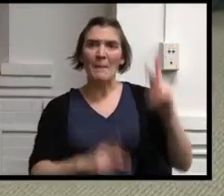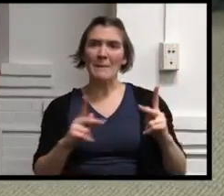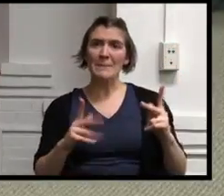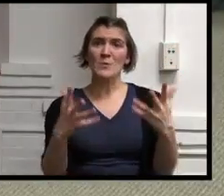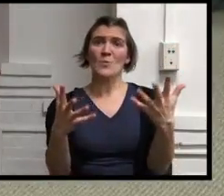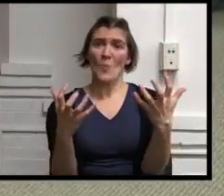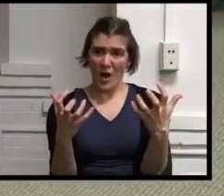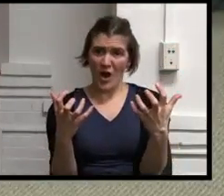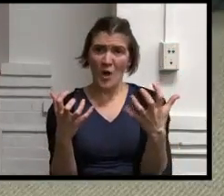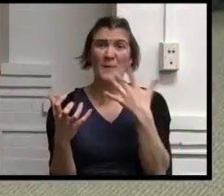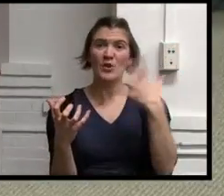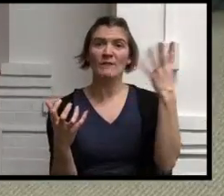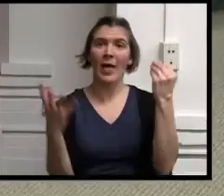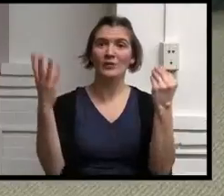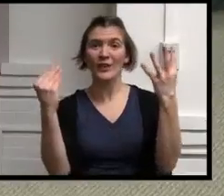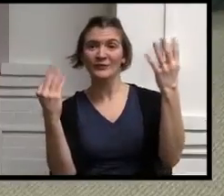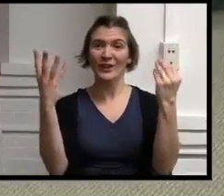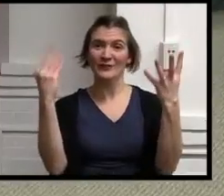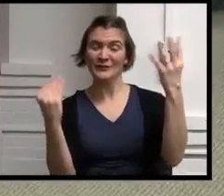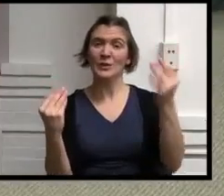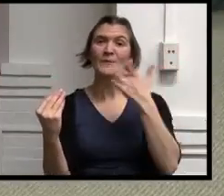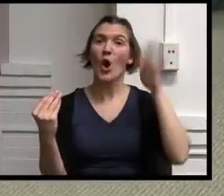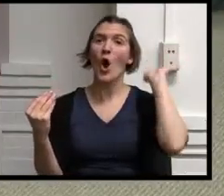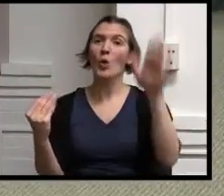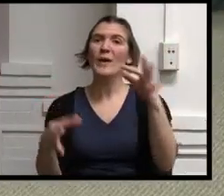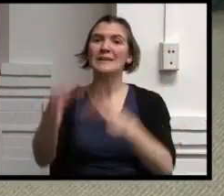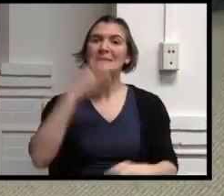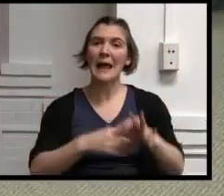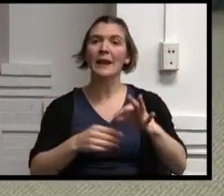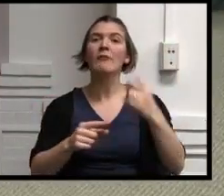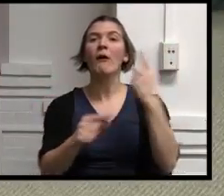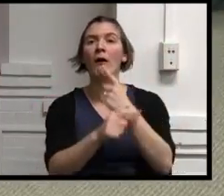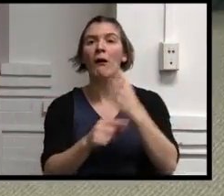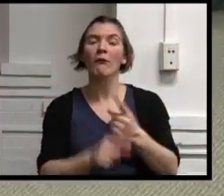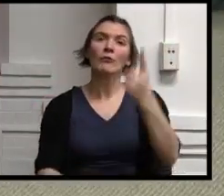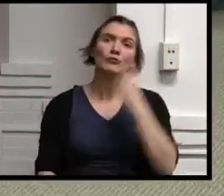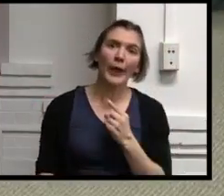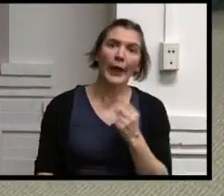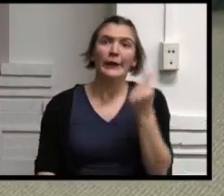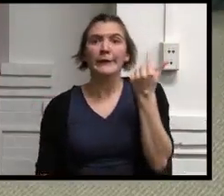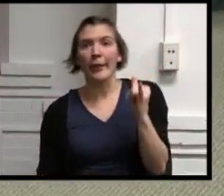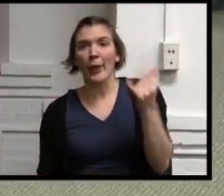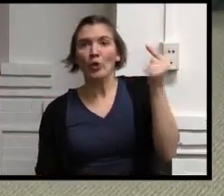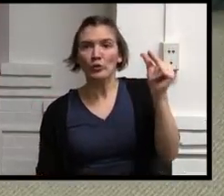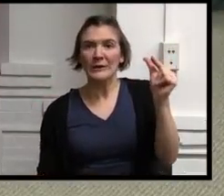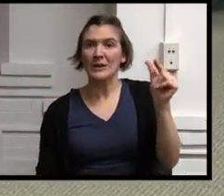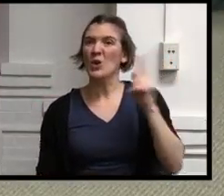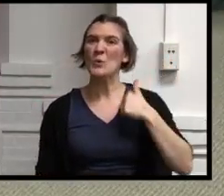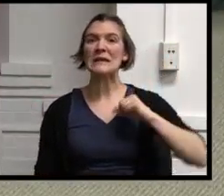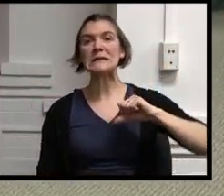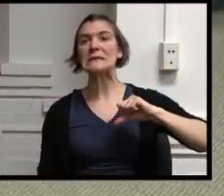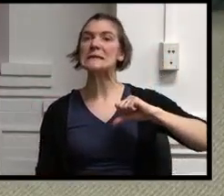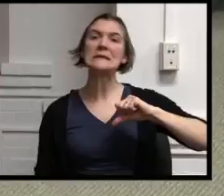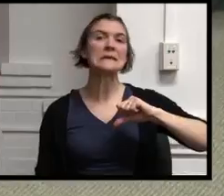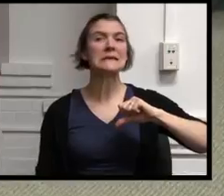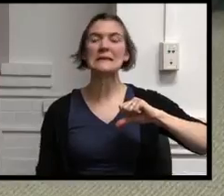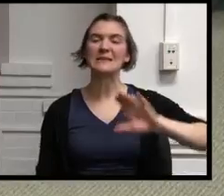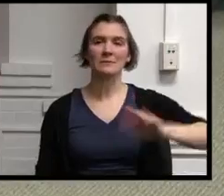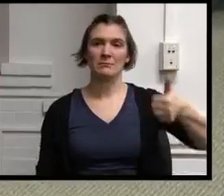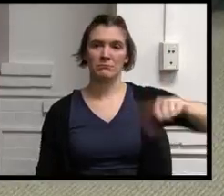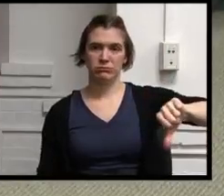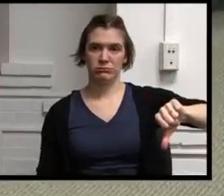the lights onto flash rather than on cycle, and we resisted that request,